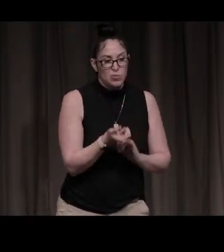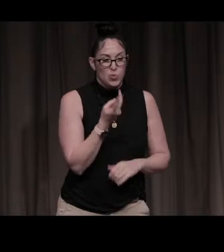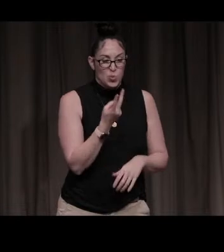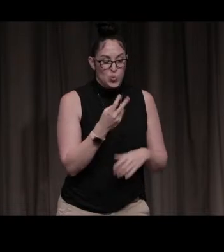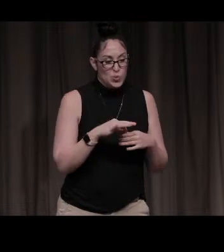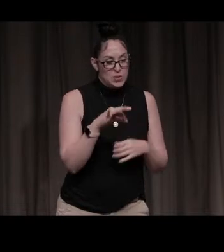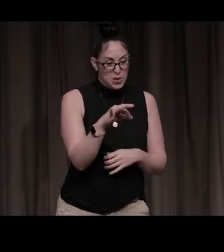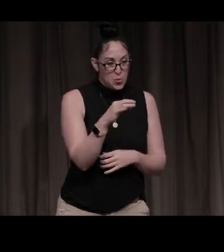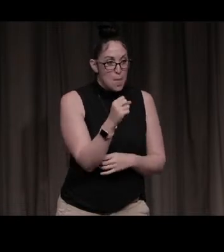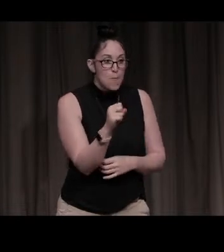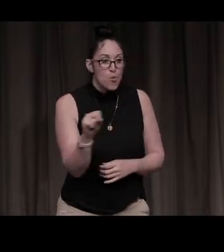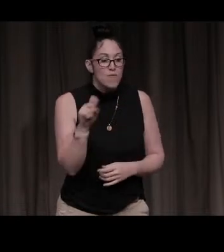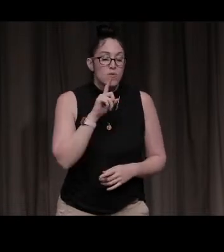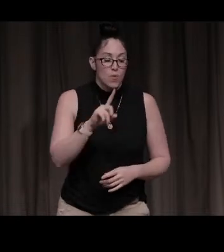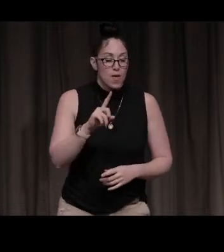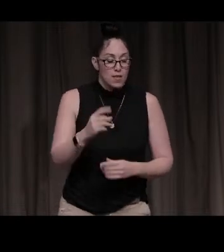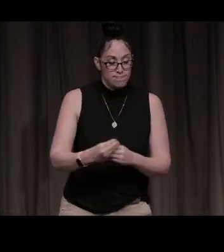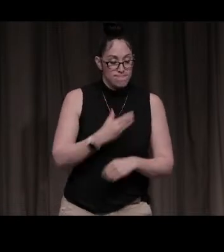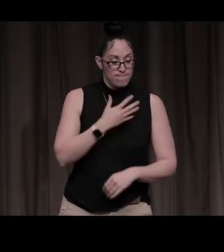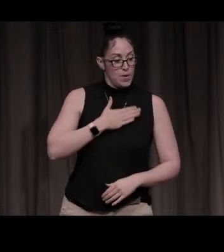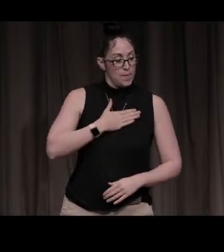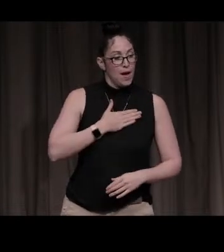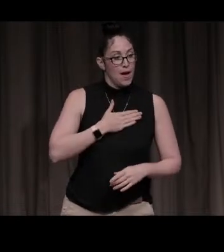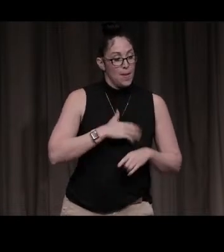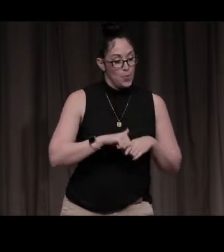movement has informed my praxis.